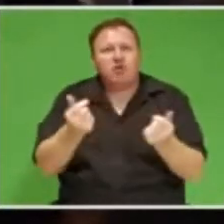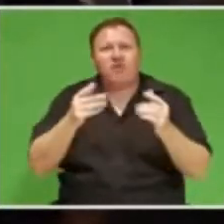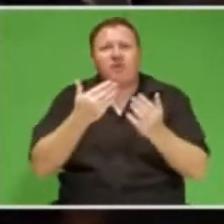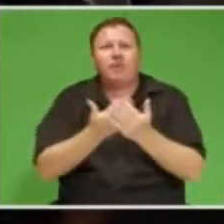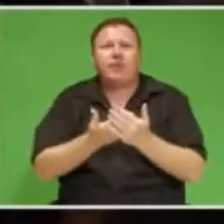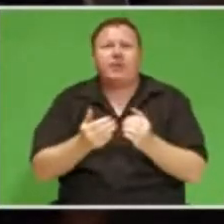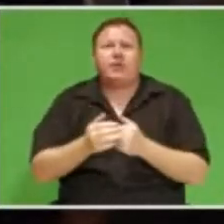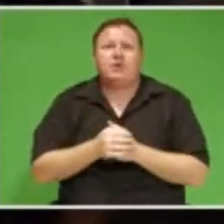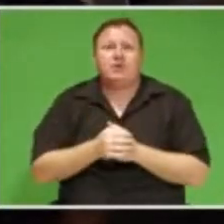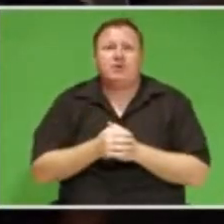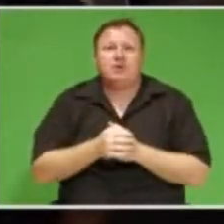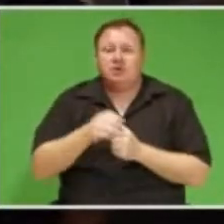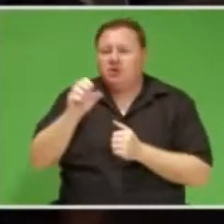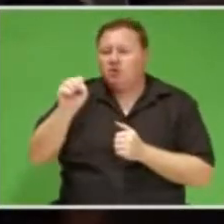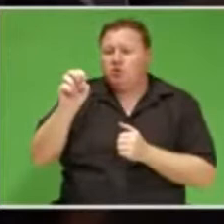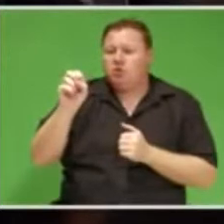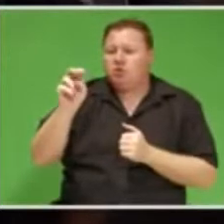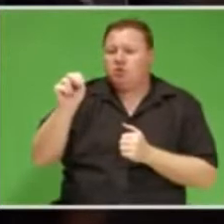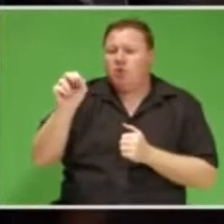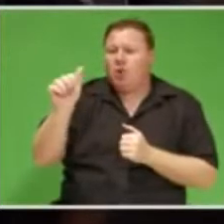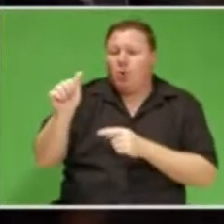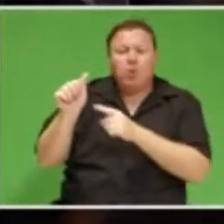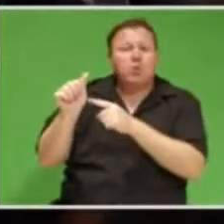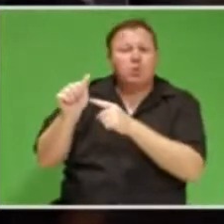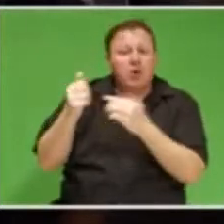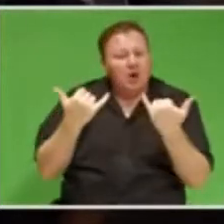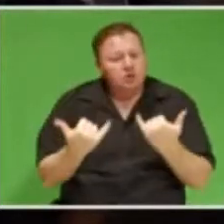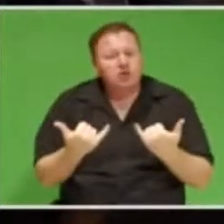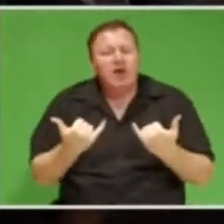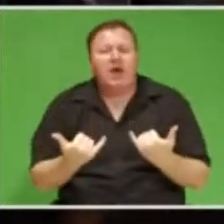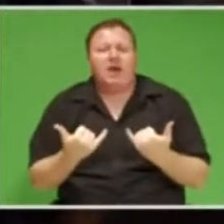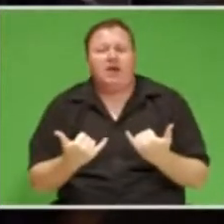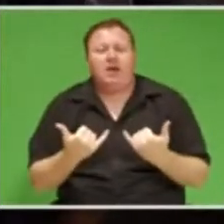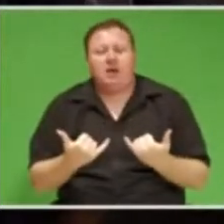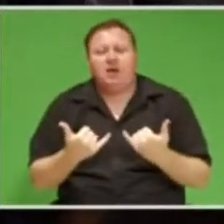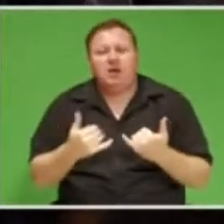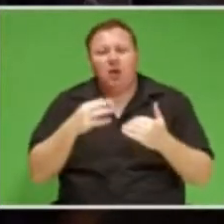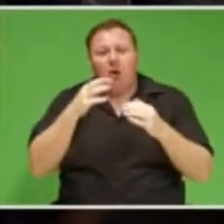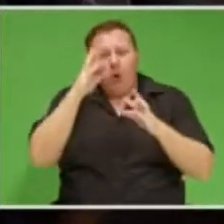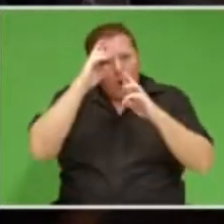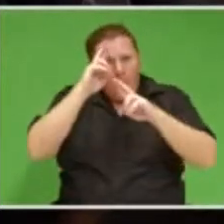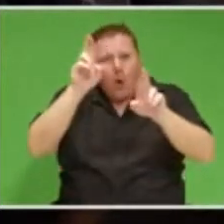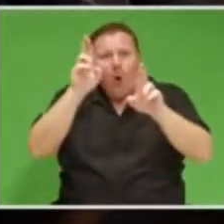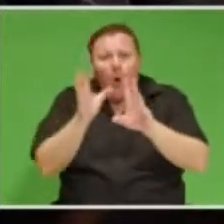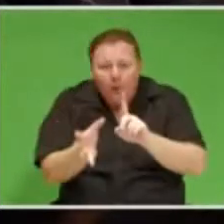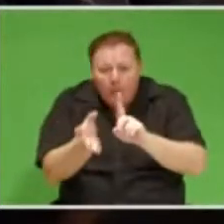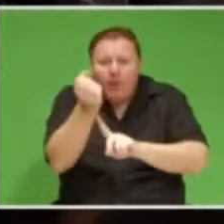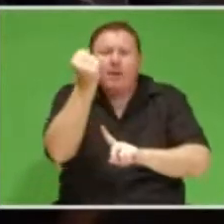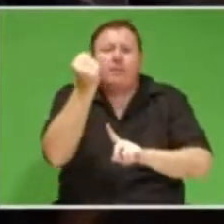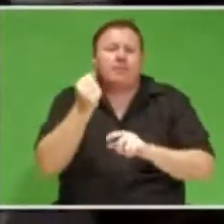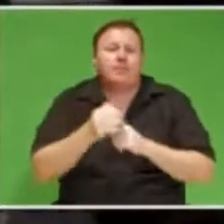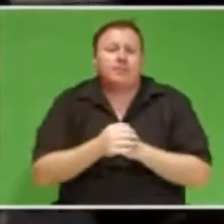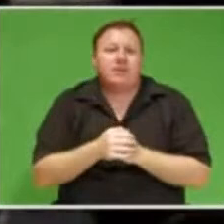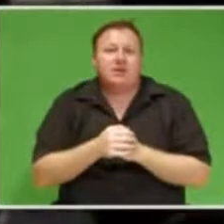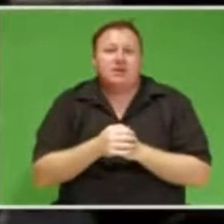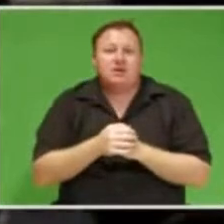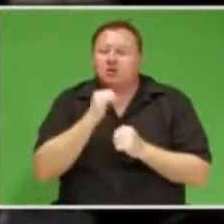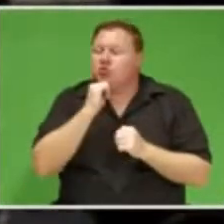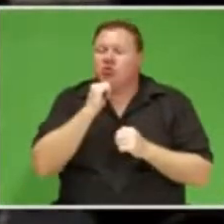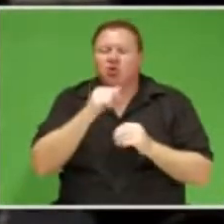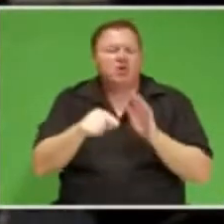State of the Nation address is about seeing hope where there is despair. It is about showing a